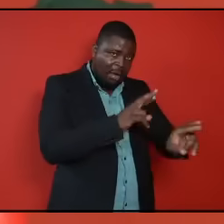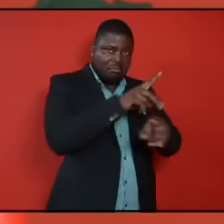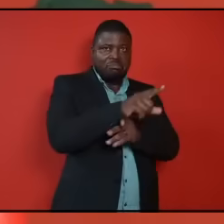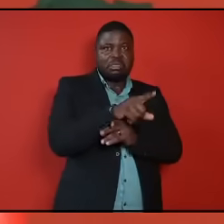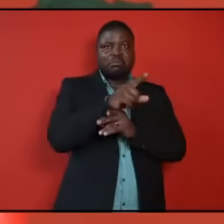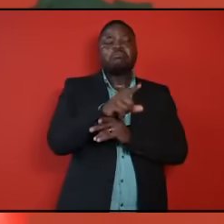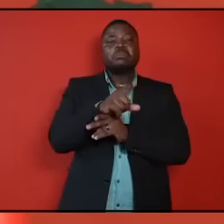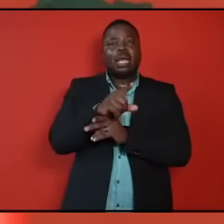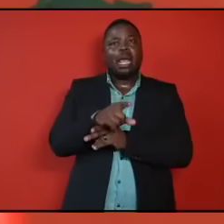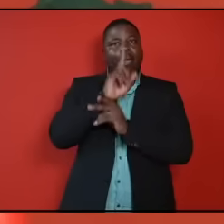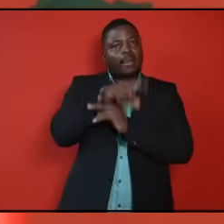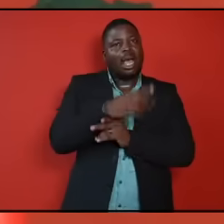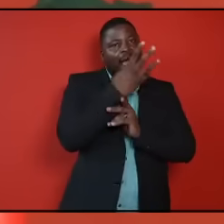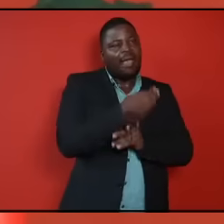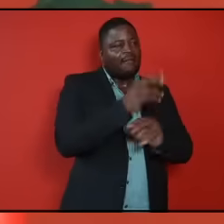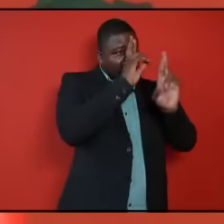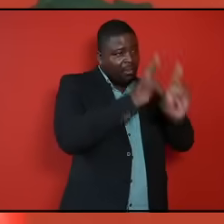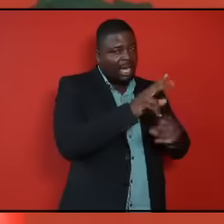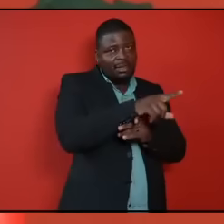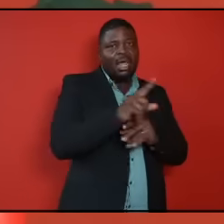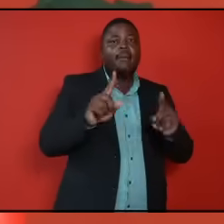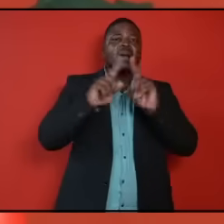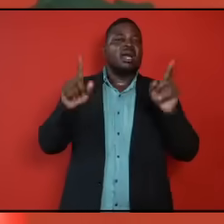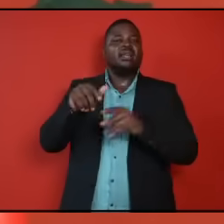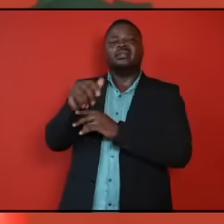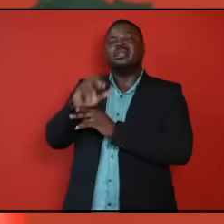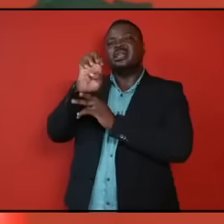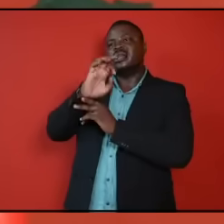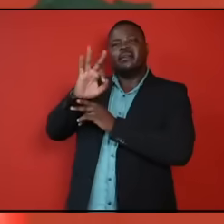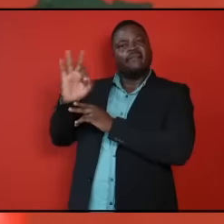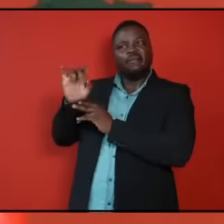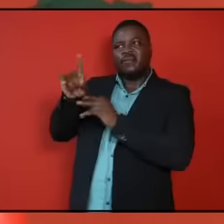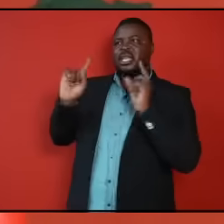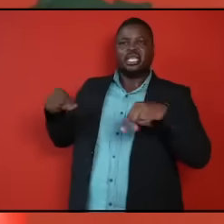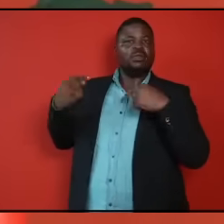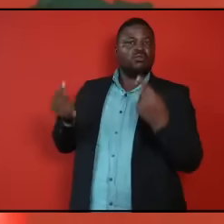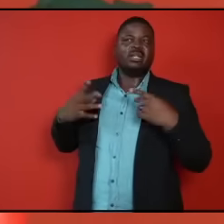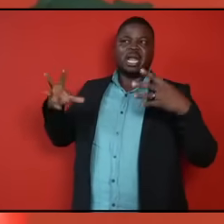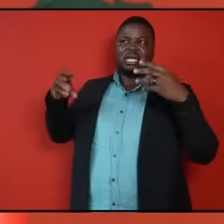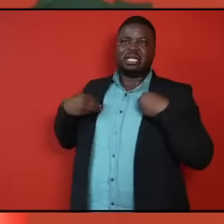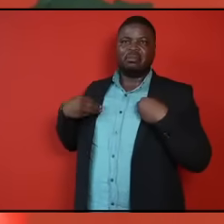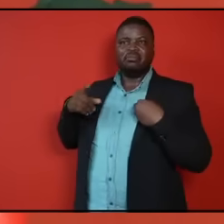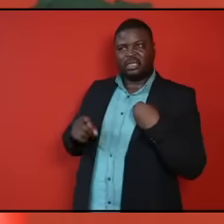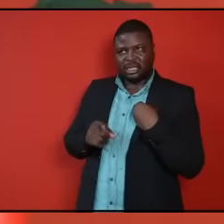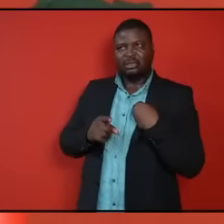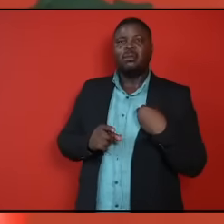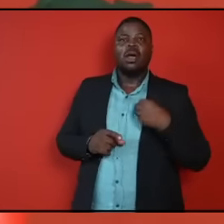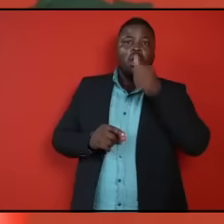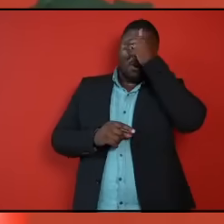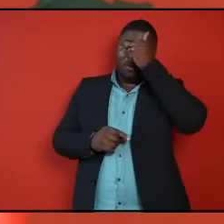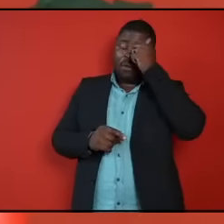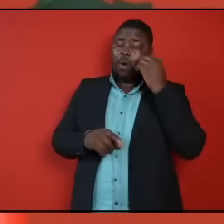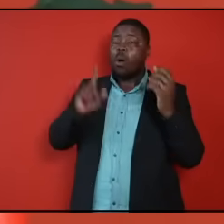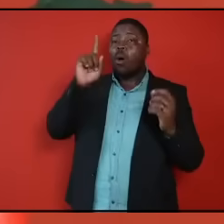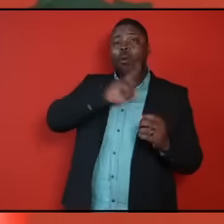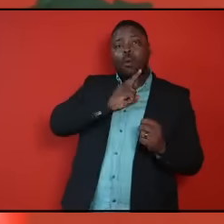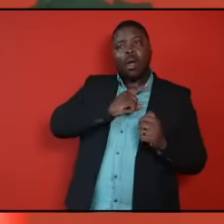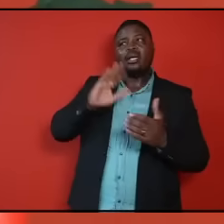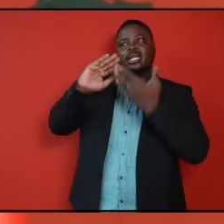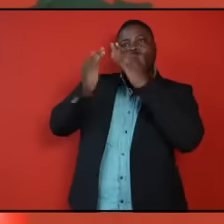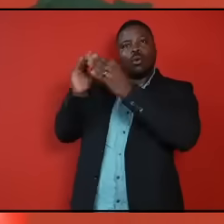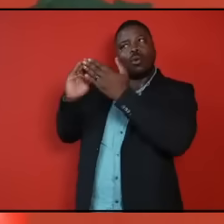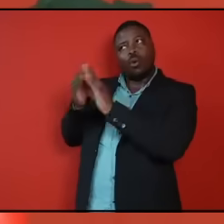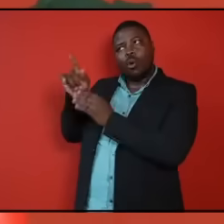downfall, and the EFF will never allow its voters to be undermined at the table